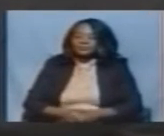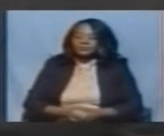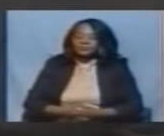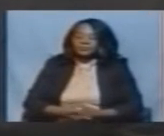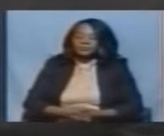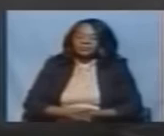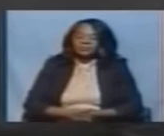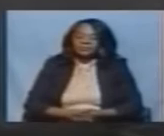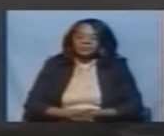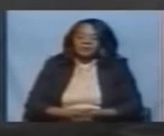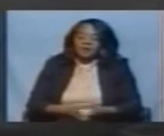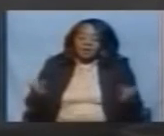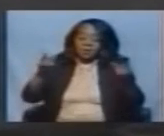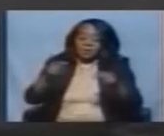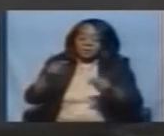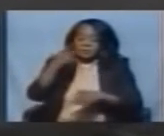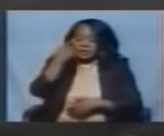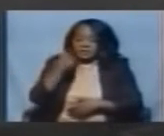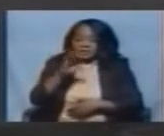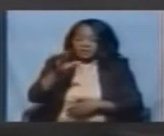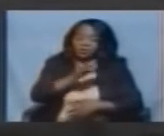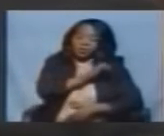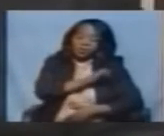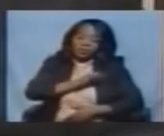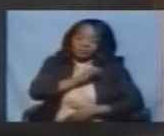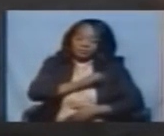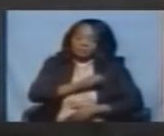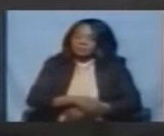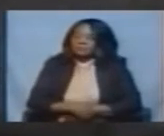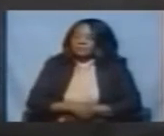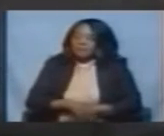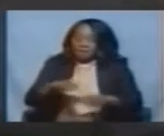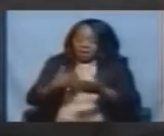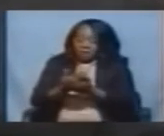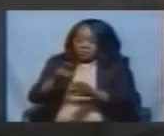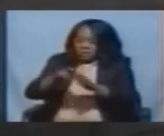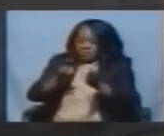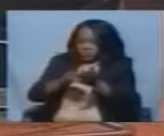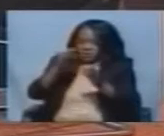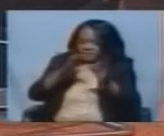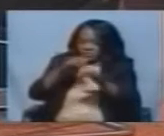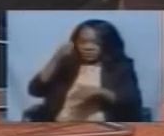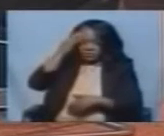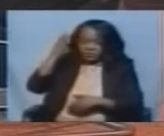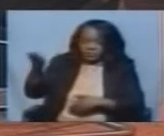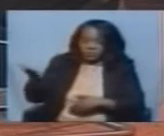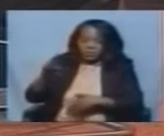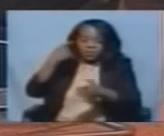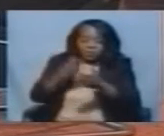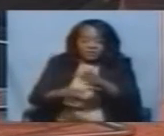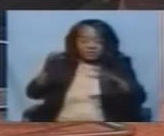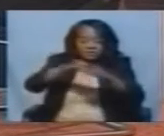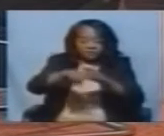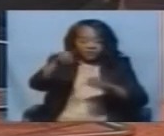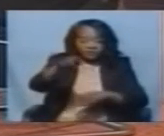that's what we use when you're checking your conduct, when you are reported on ZIPS. But how do I report if I don't know what is contained in the code of ethics? Code